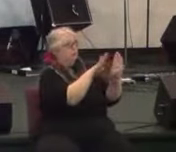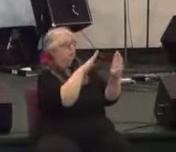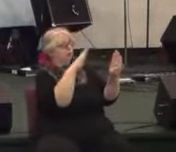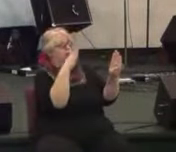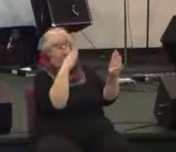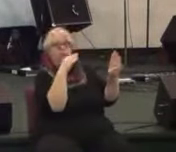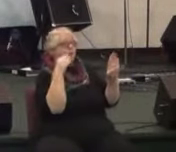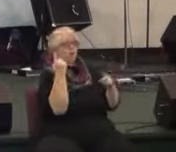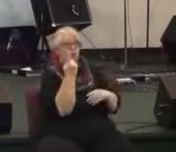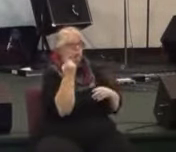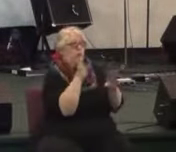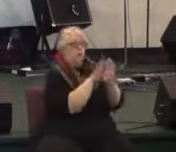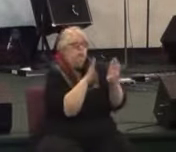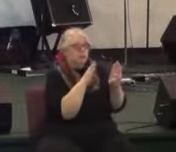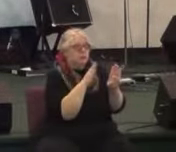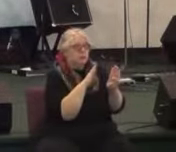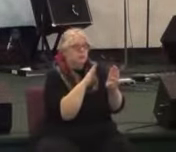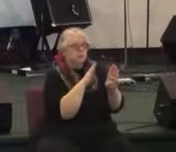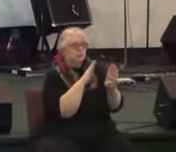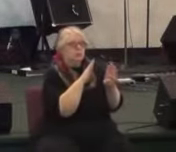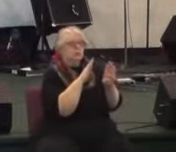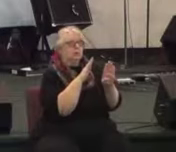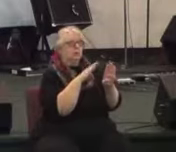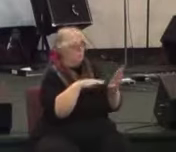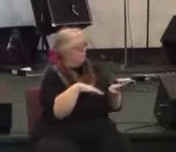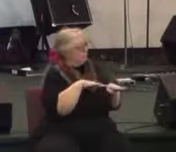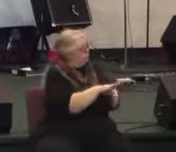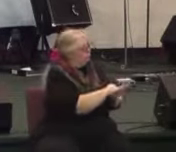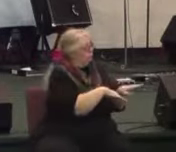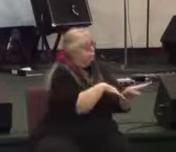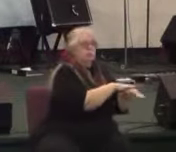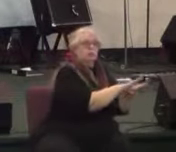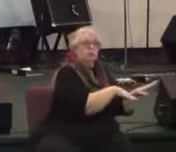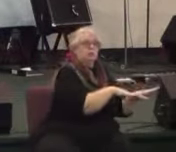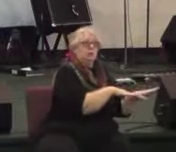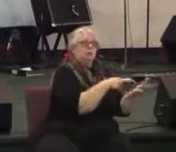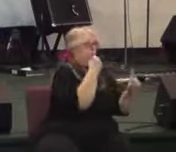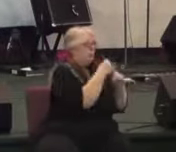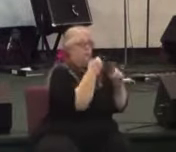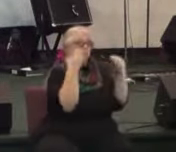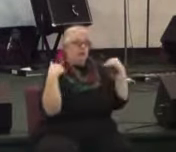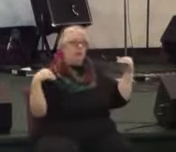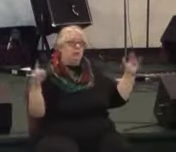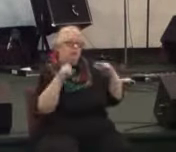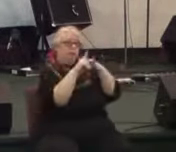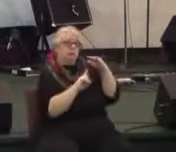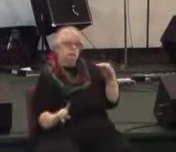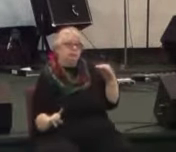they went through it. And when they had walked the length of the one street, suddenly the angel left